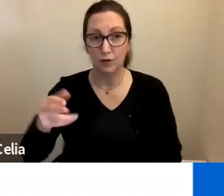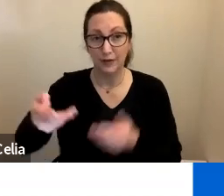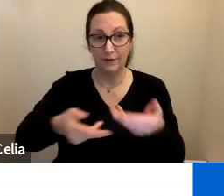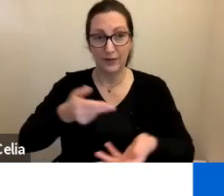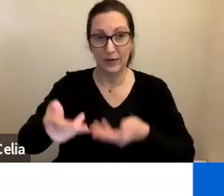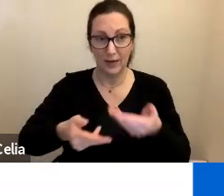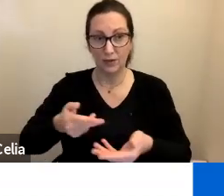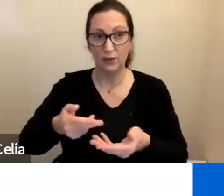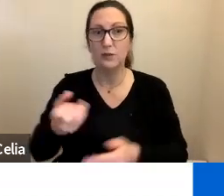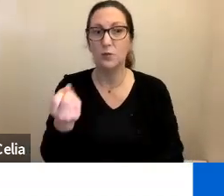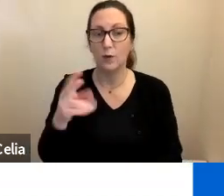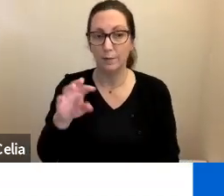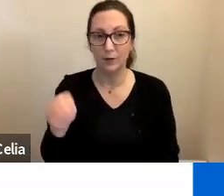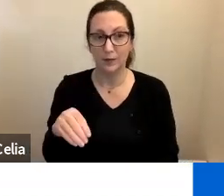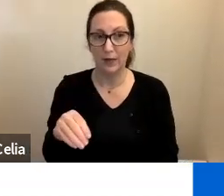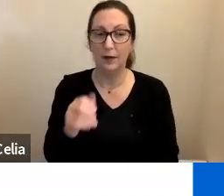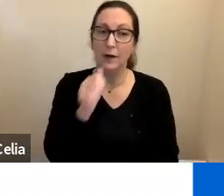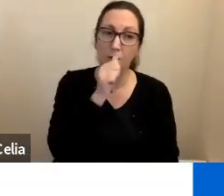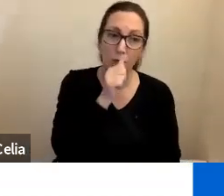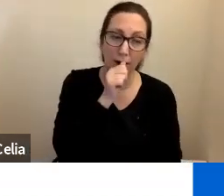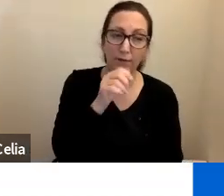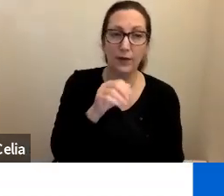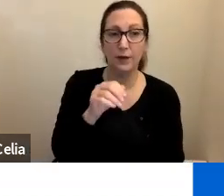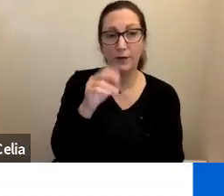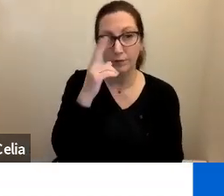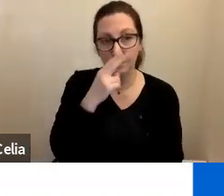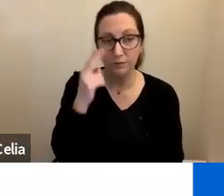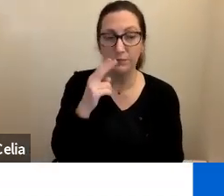invitations being 12%, and then the private, parochial, and METCO being